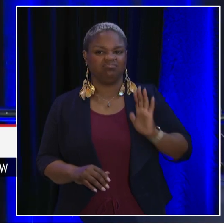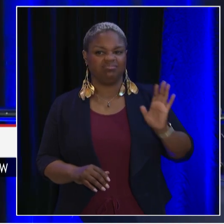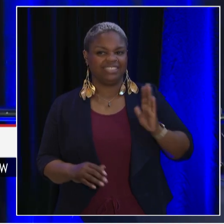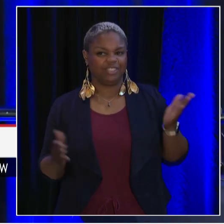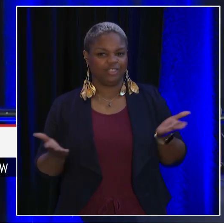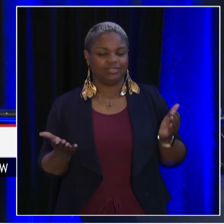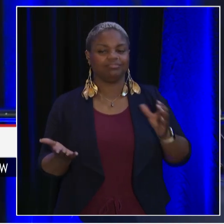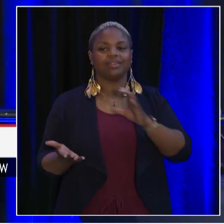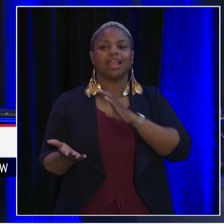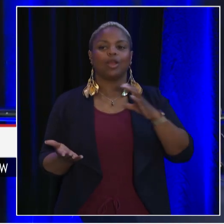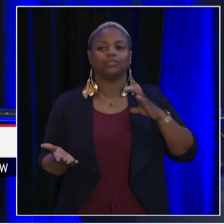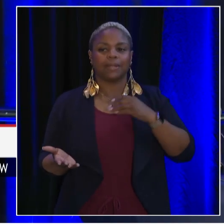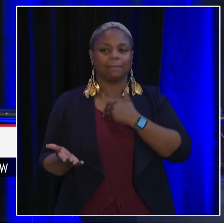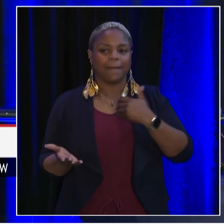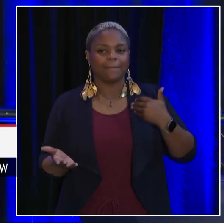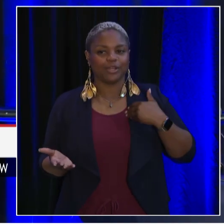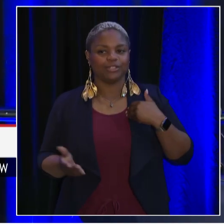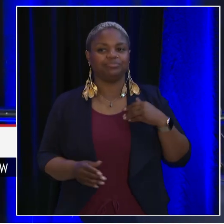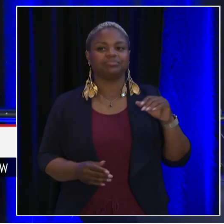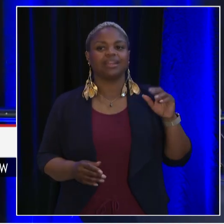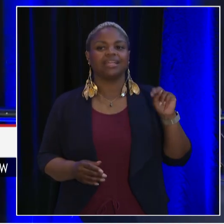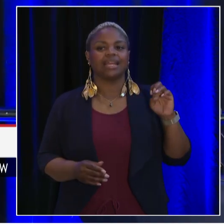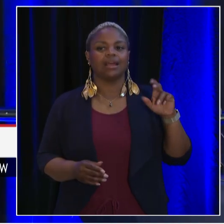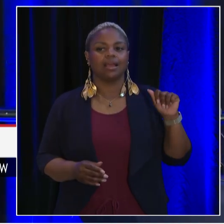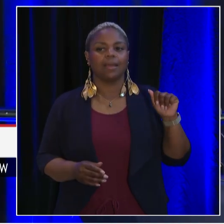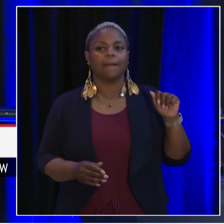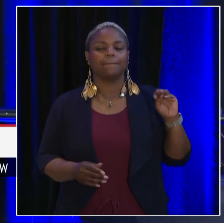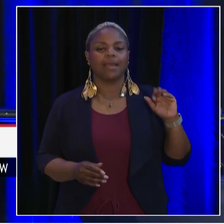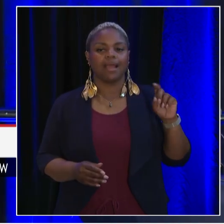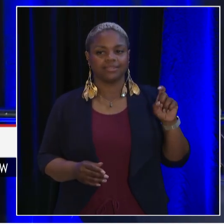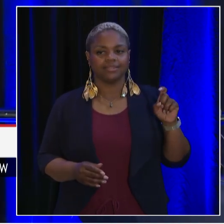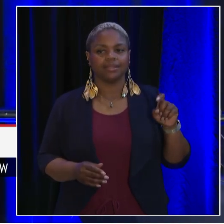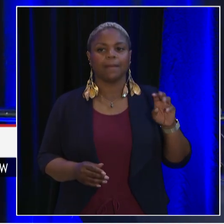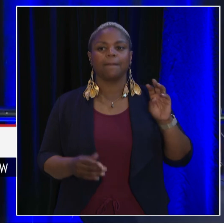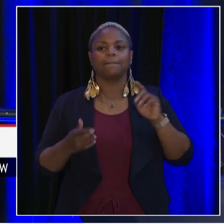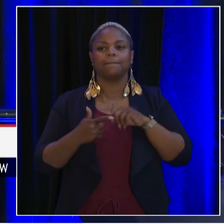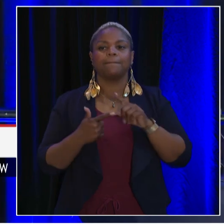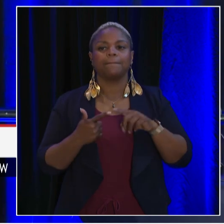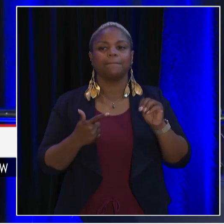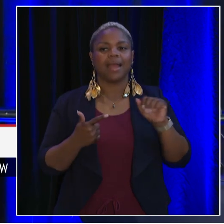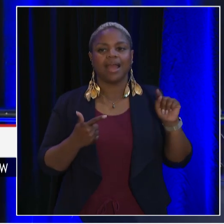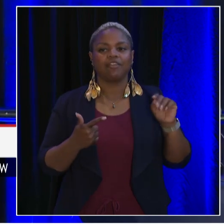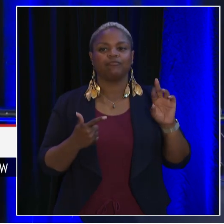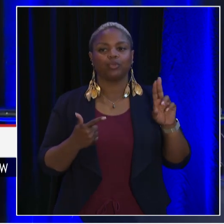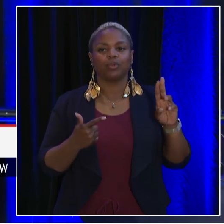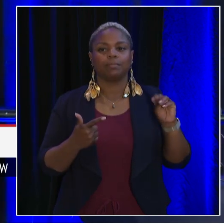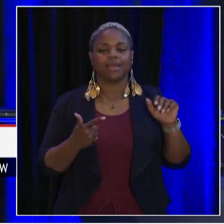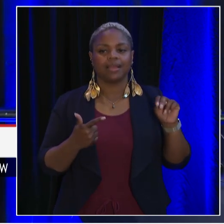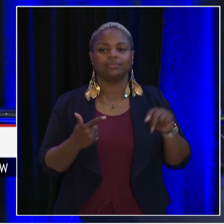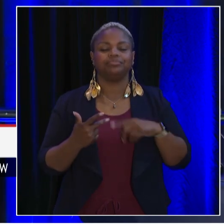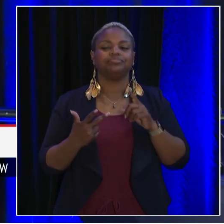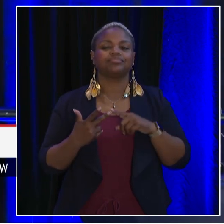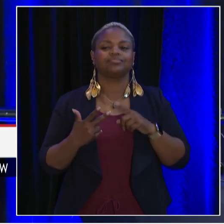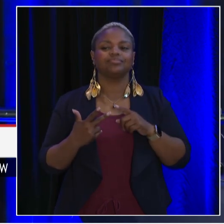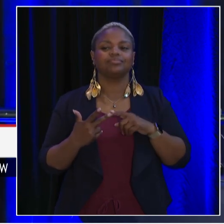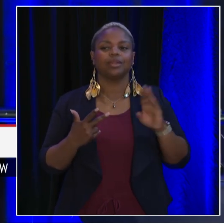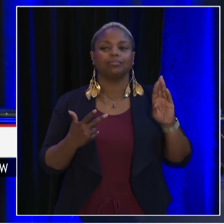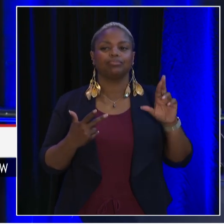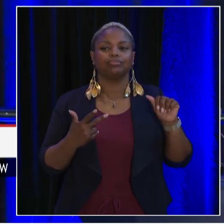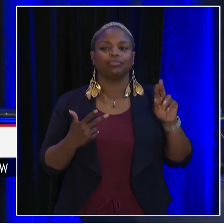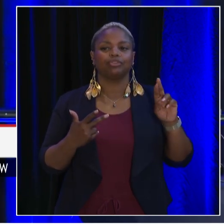Council members Anita Bonds, Matt Fruman, and Brooke Pinto. Where are you? I see you, council members.